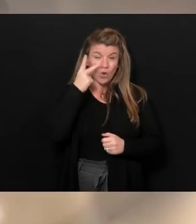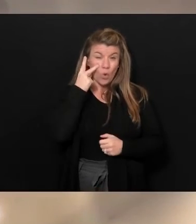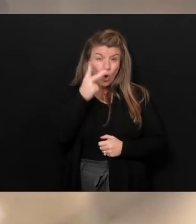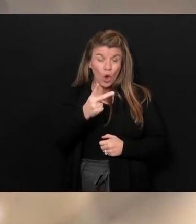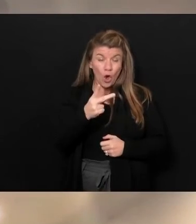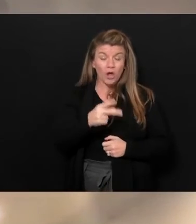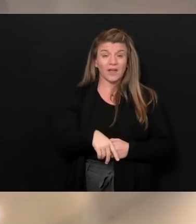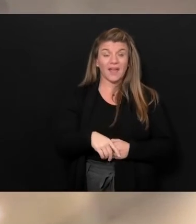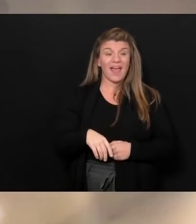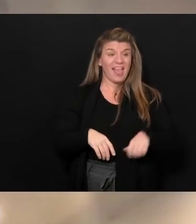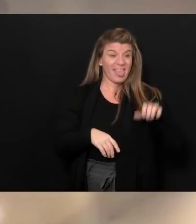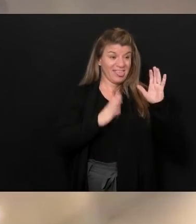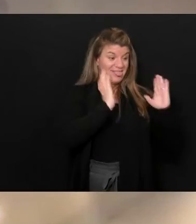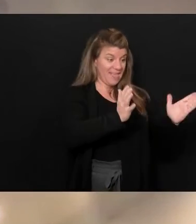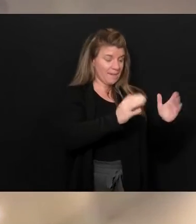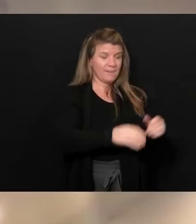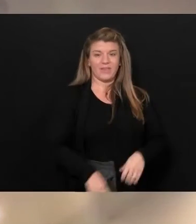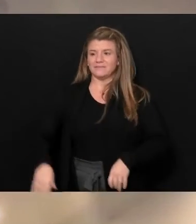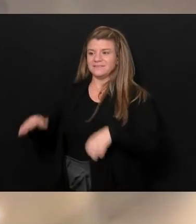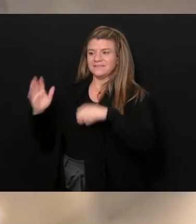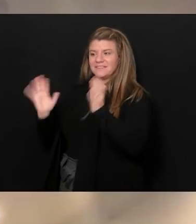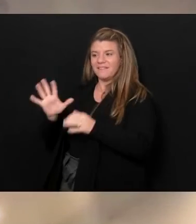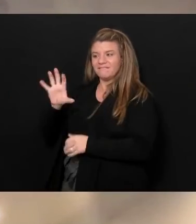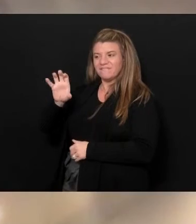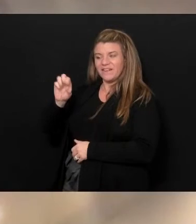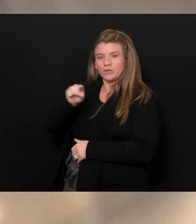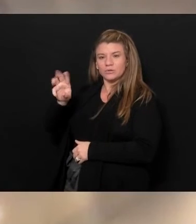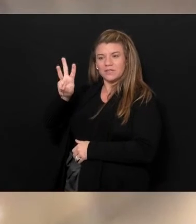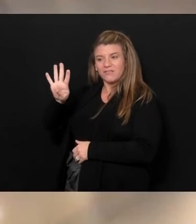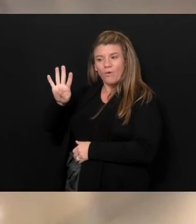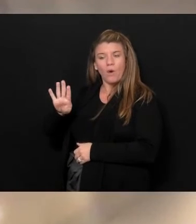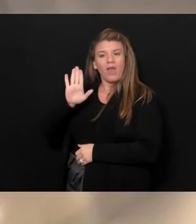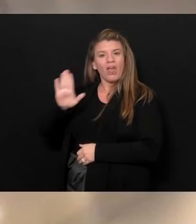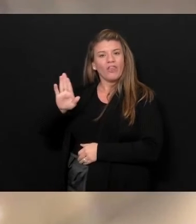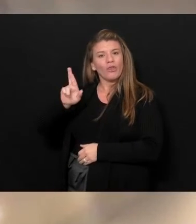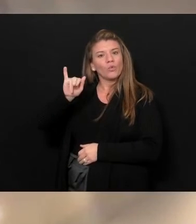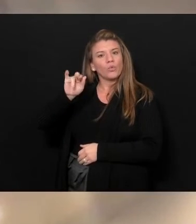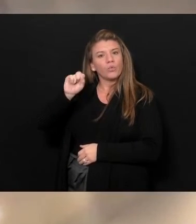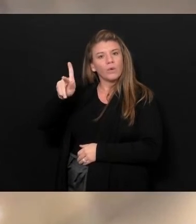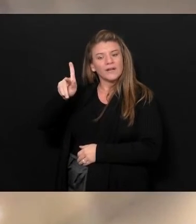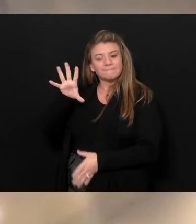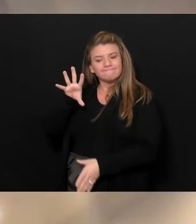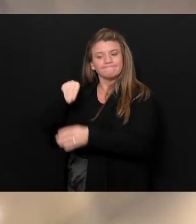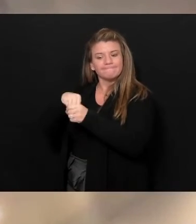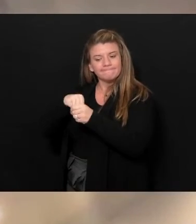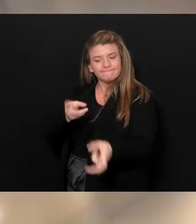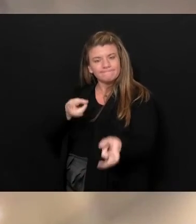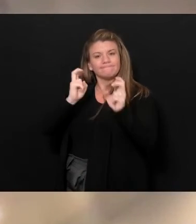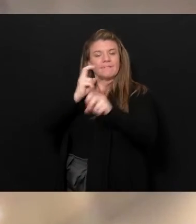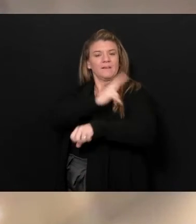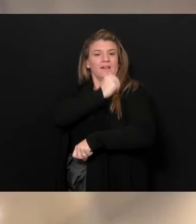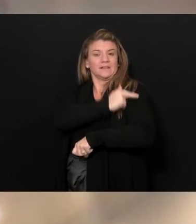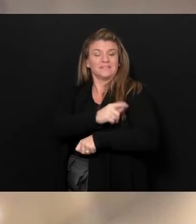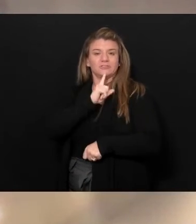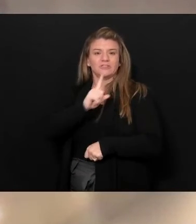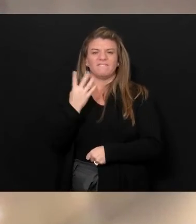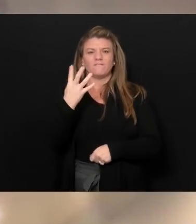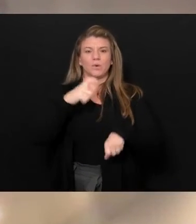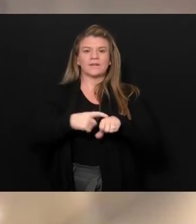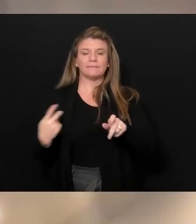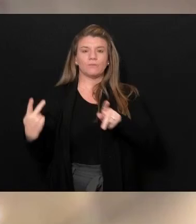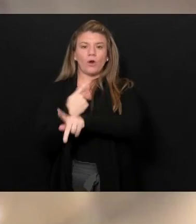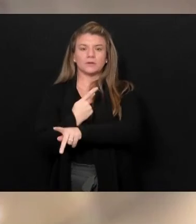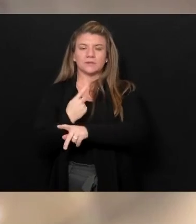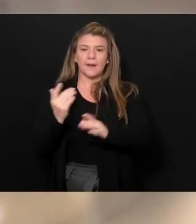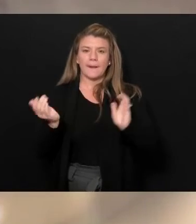people 50 to 64 years old, their risk of hospitalizations is 4 times what 18 to 29-year-olds